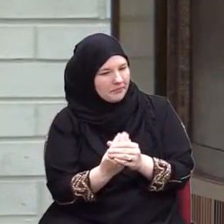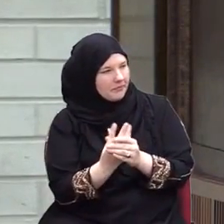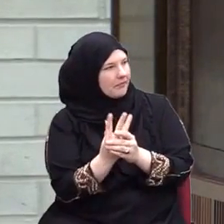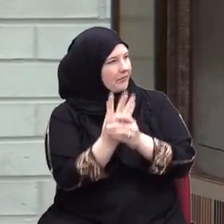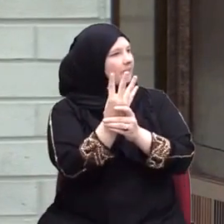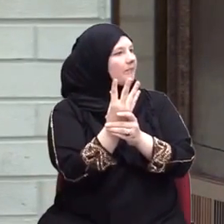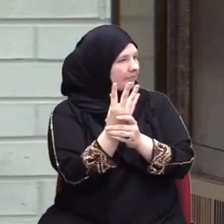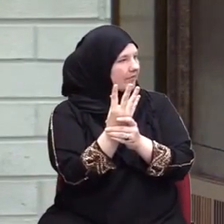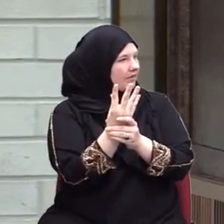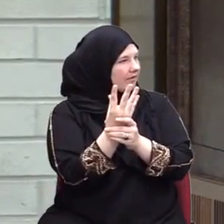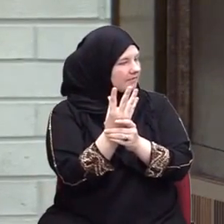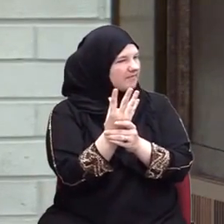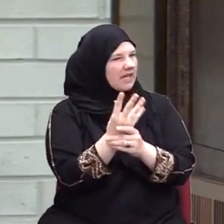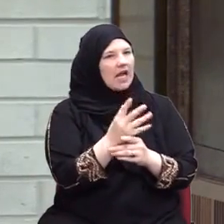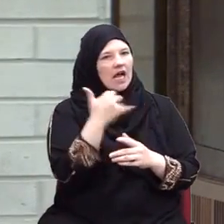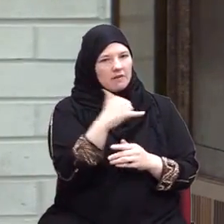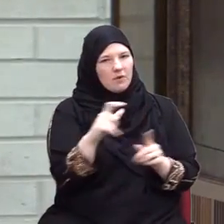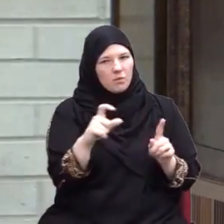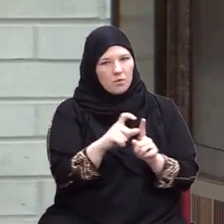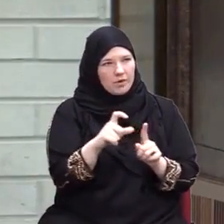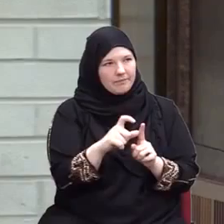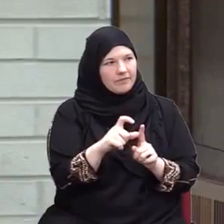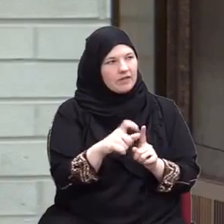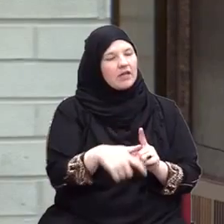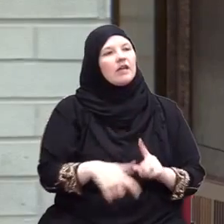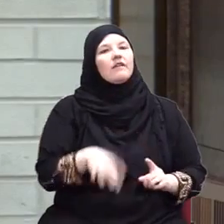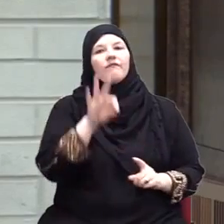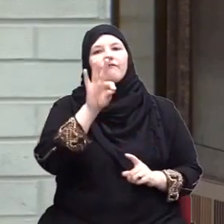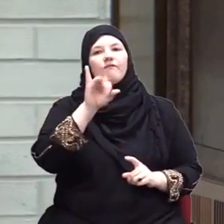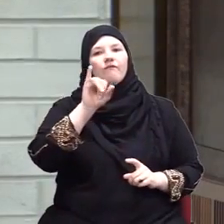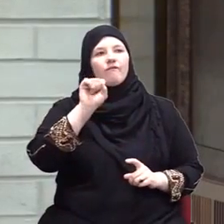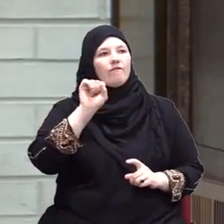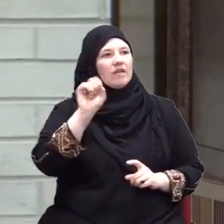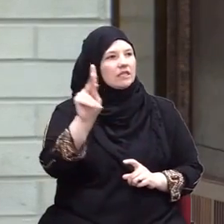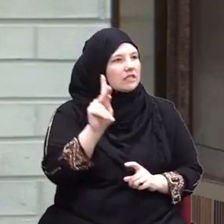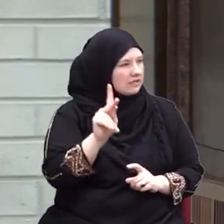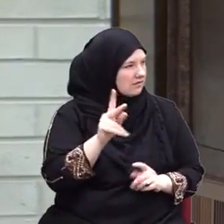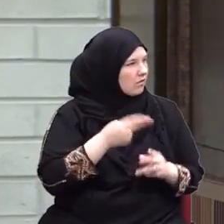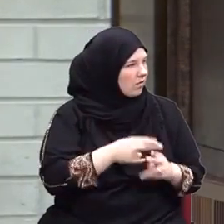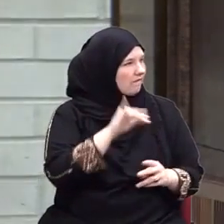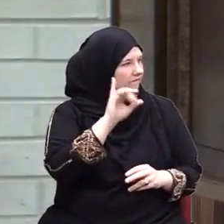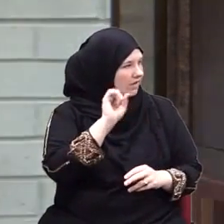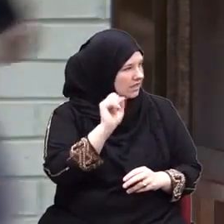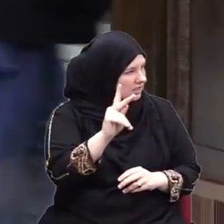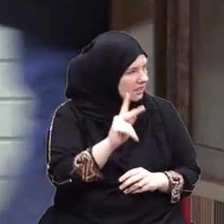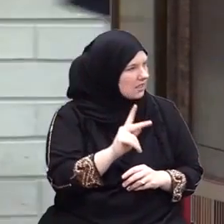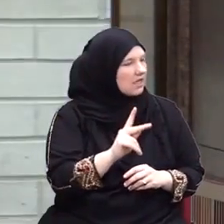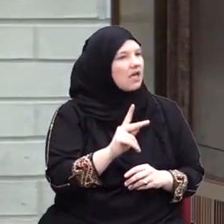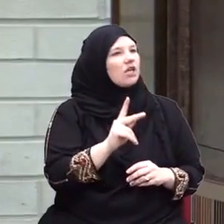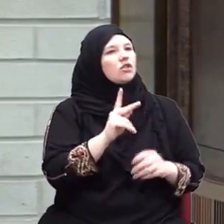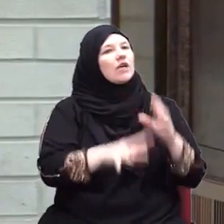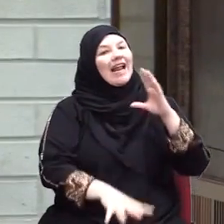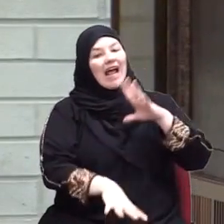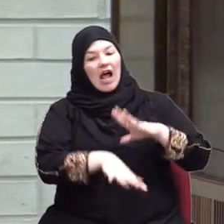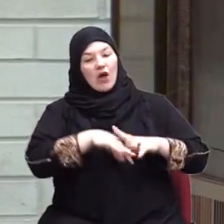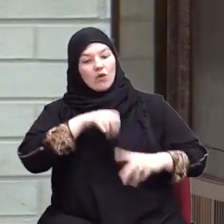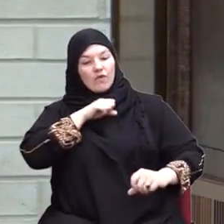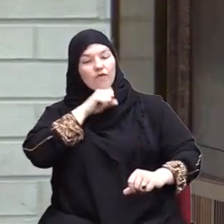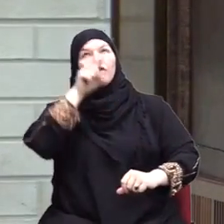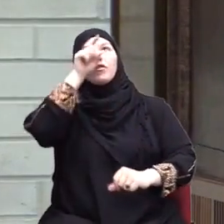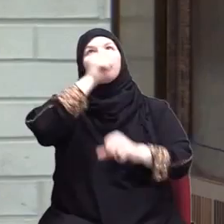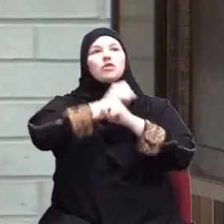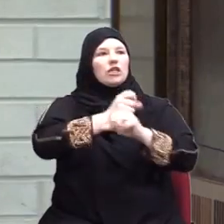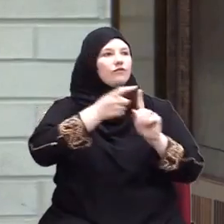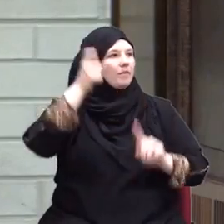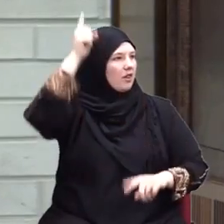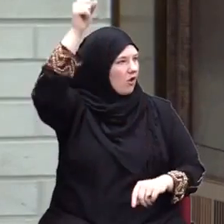That's fasaqa. So fisq is to exit out of the protection that Allah has given